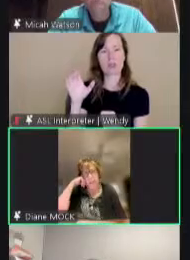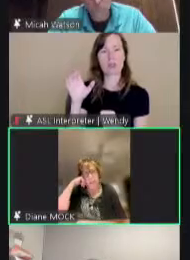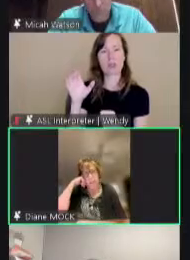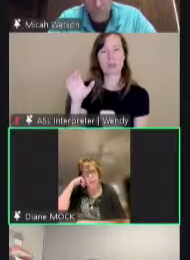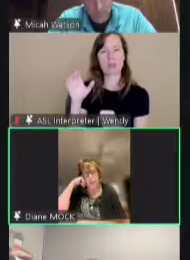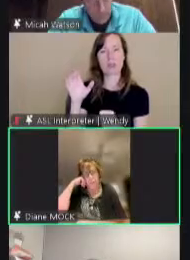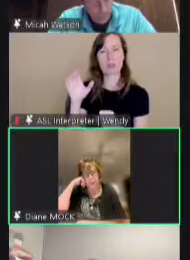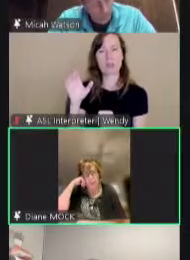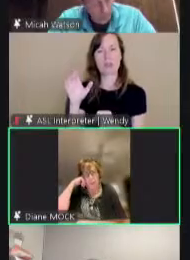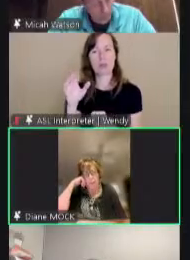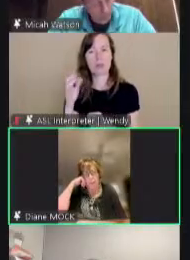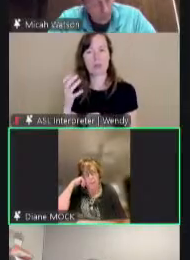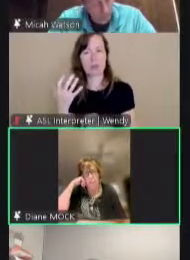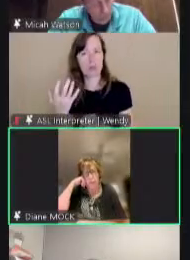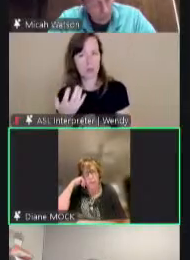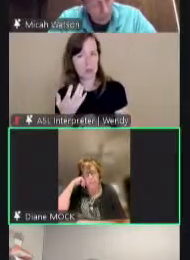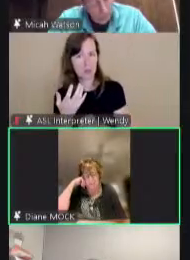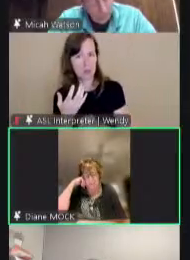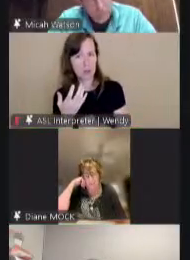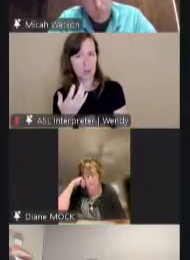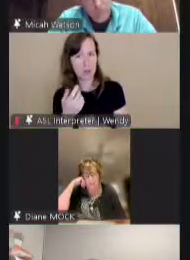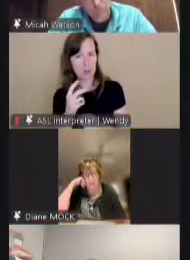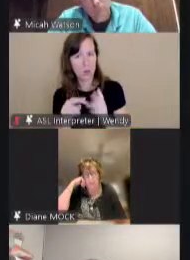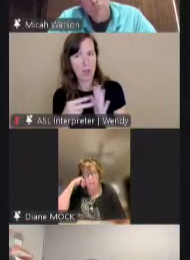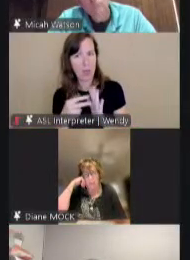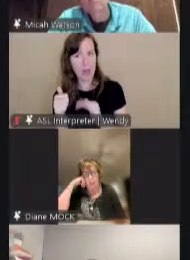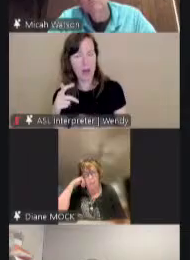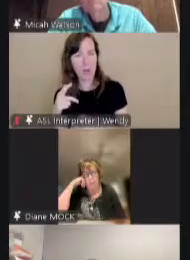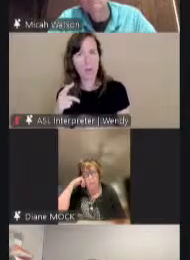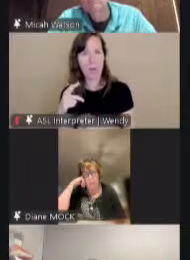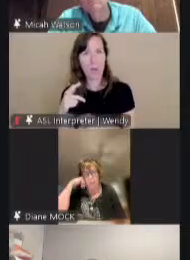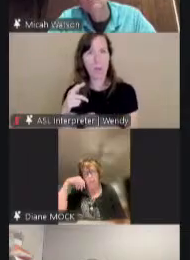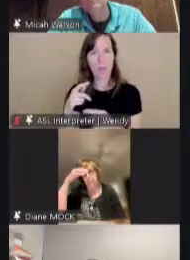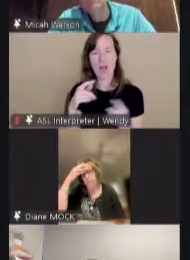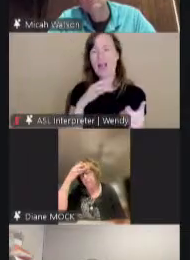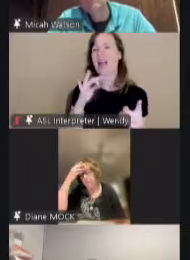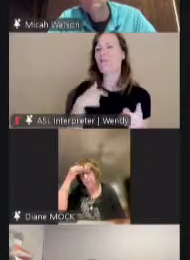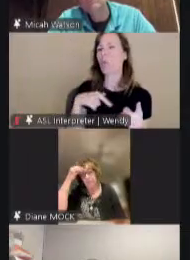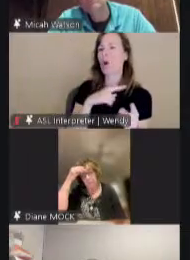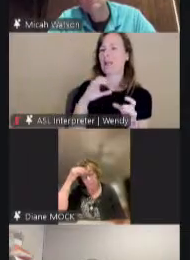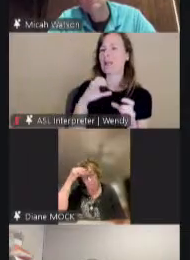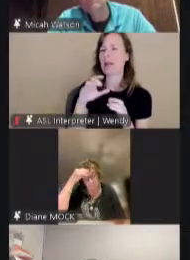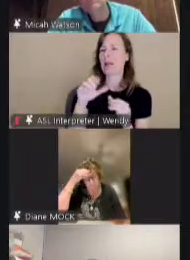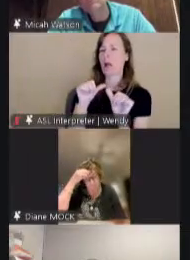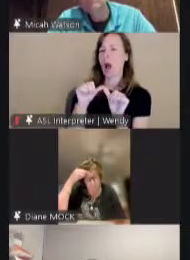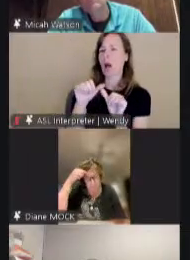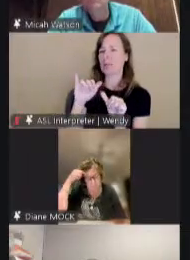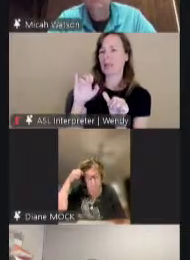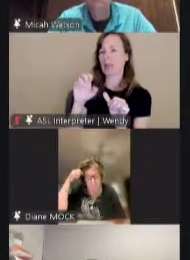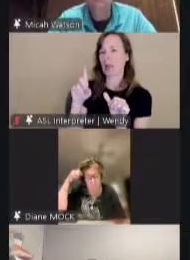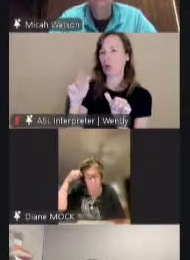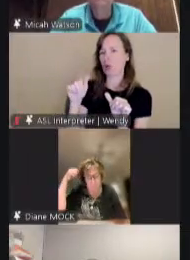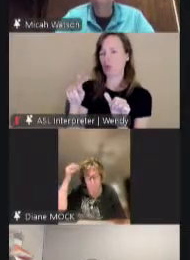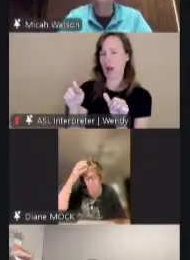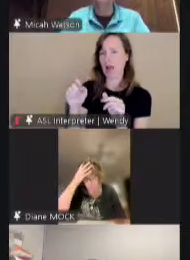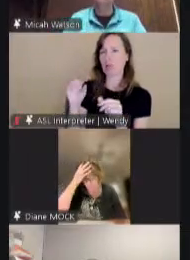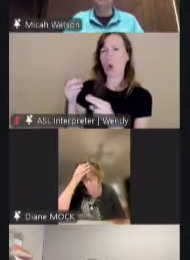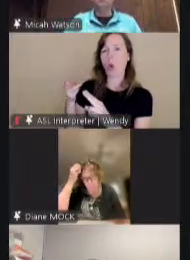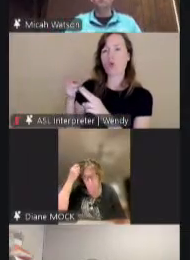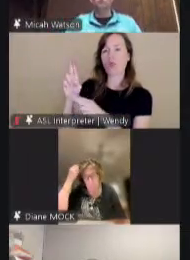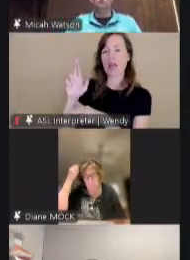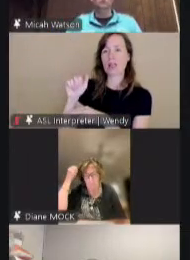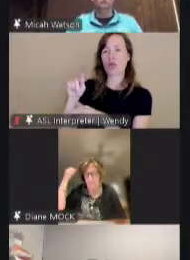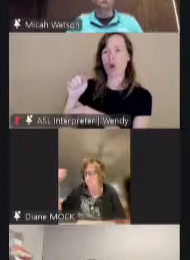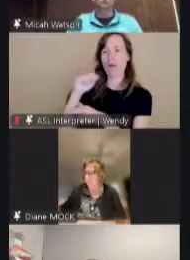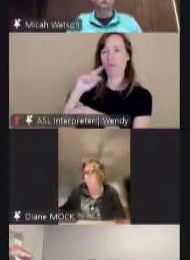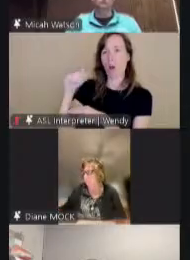you raise the apartment? I'm saying if we did constant yield rate, so raise the rate for the apartments, but keep it the same